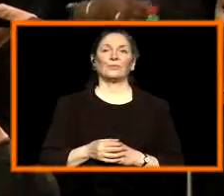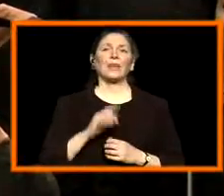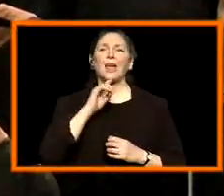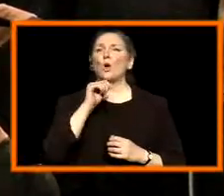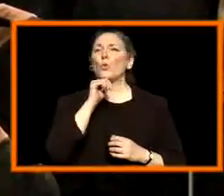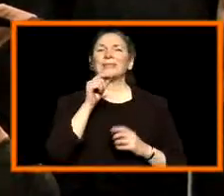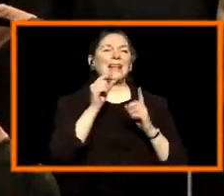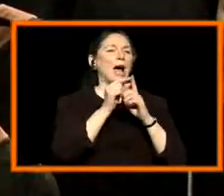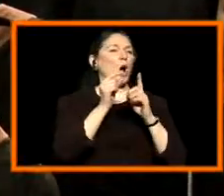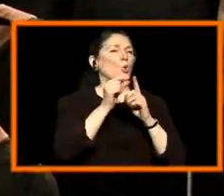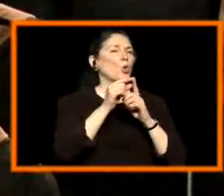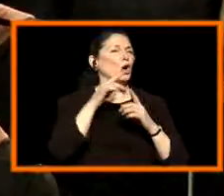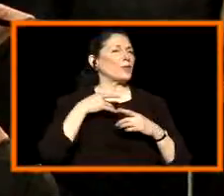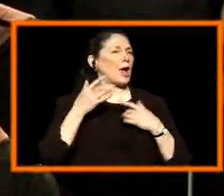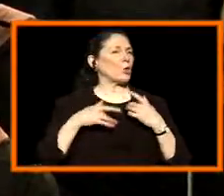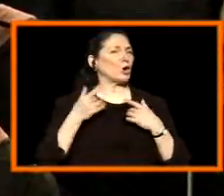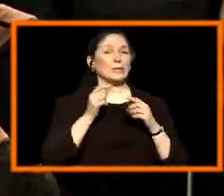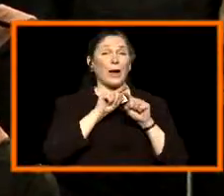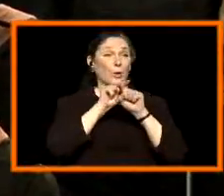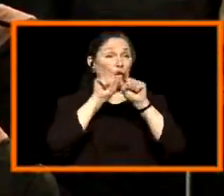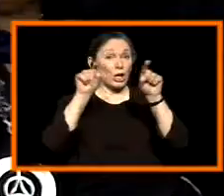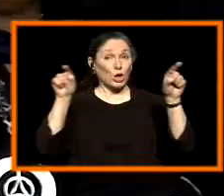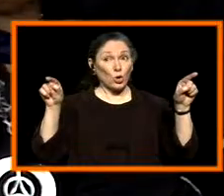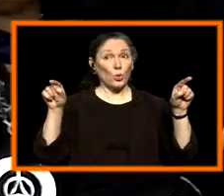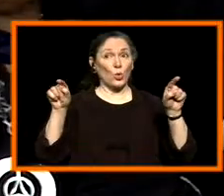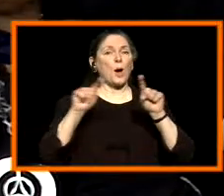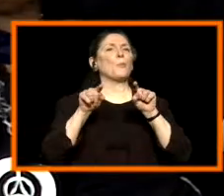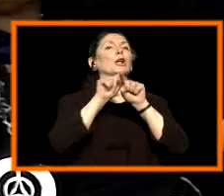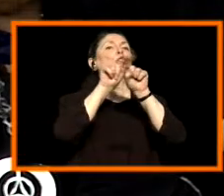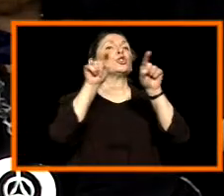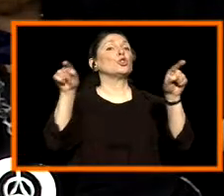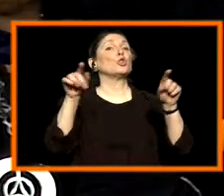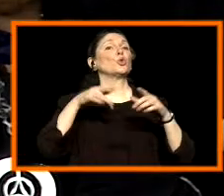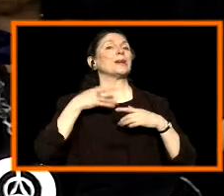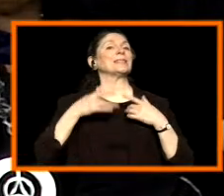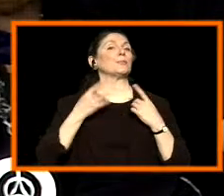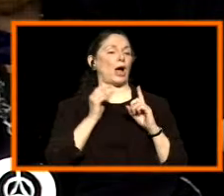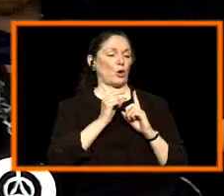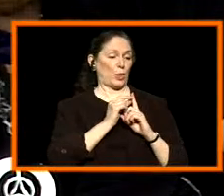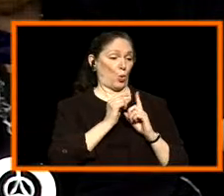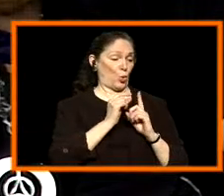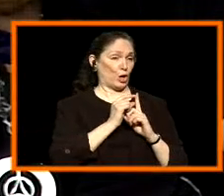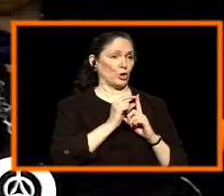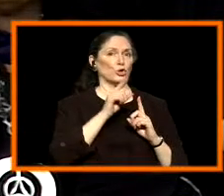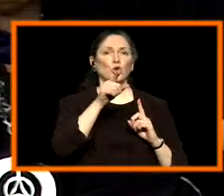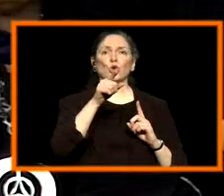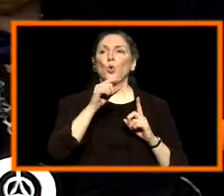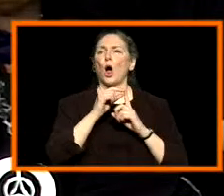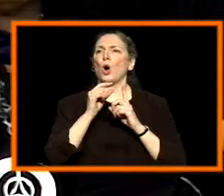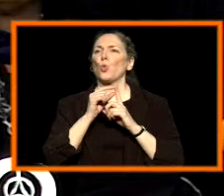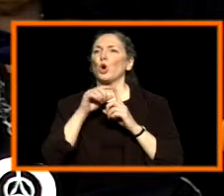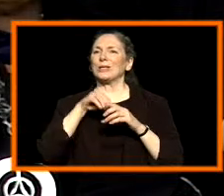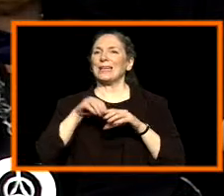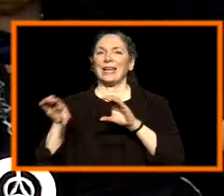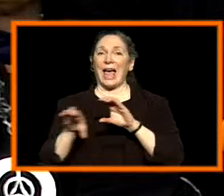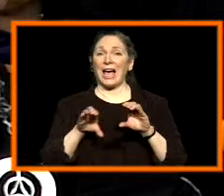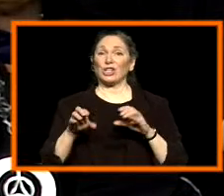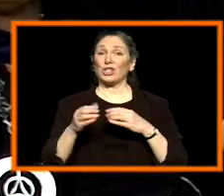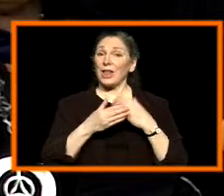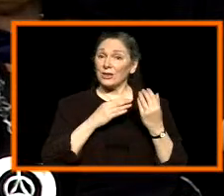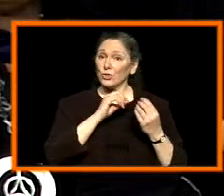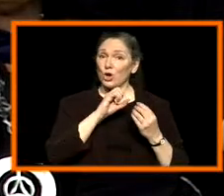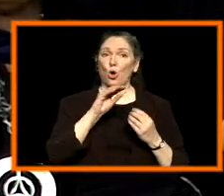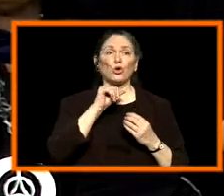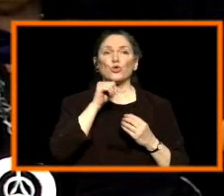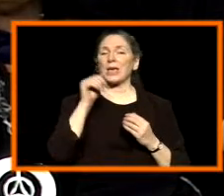It was not words that were inspiring you, but you that inspired these words. You are words in action and therefore cannot